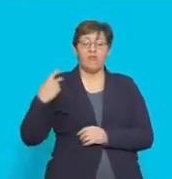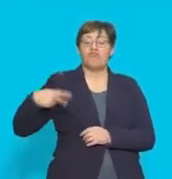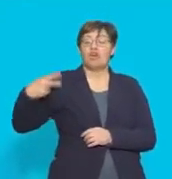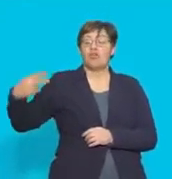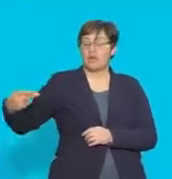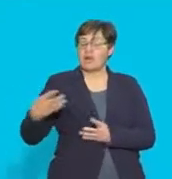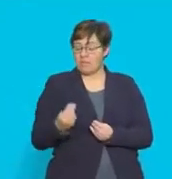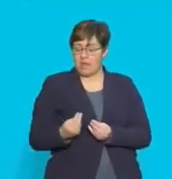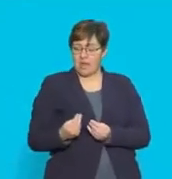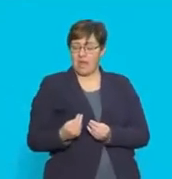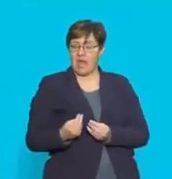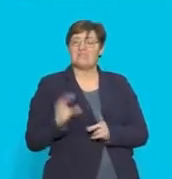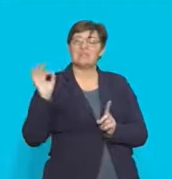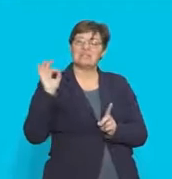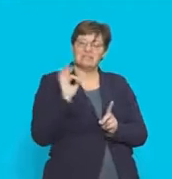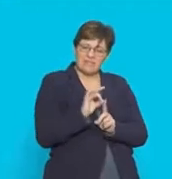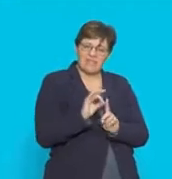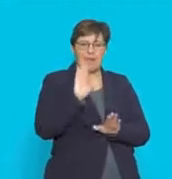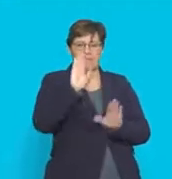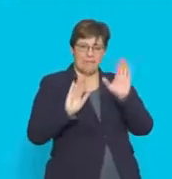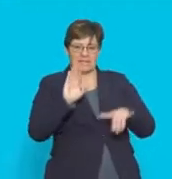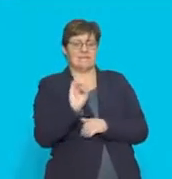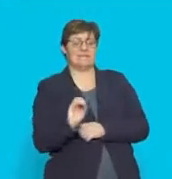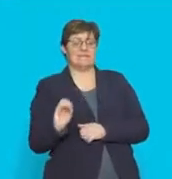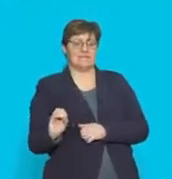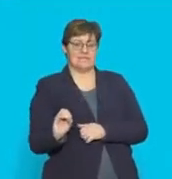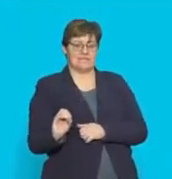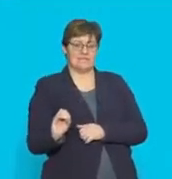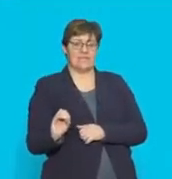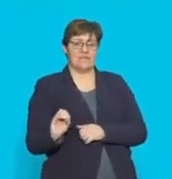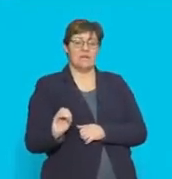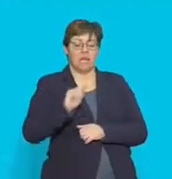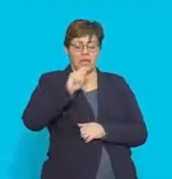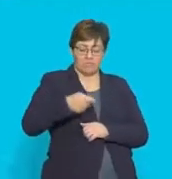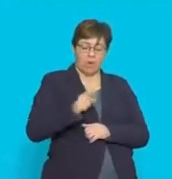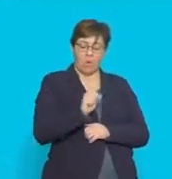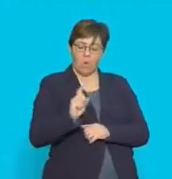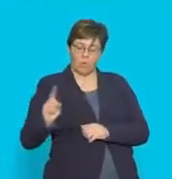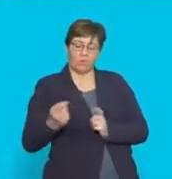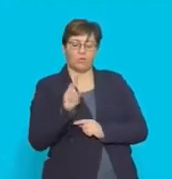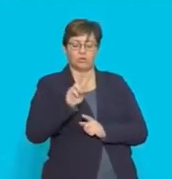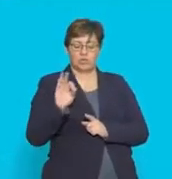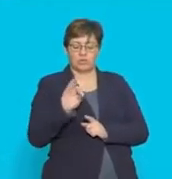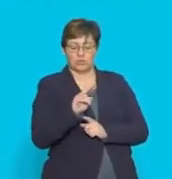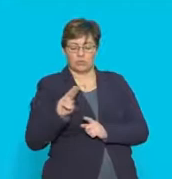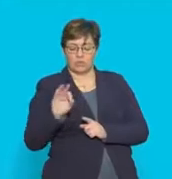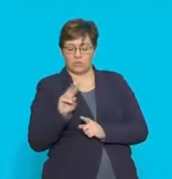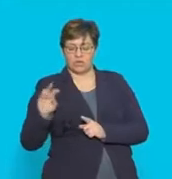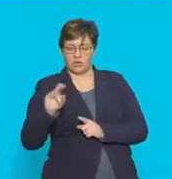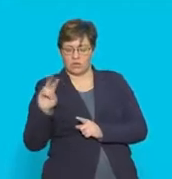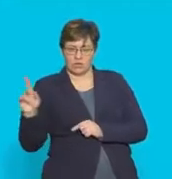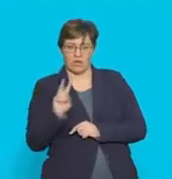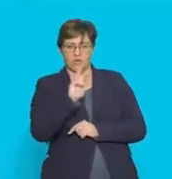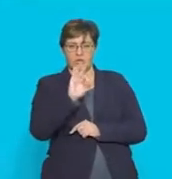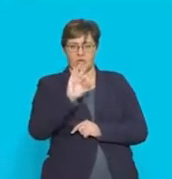there is a specific pattern that the decimals are going to follow after the comma, right?